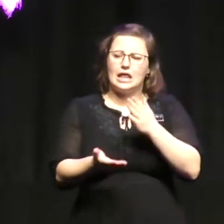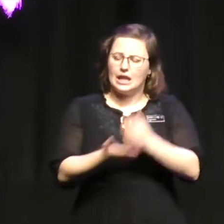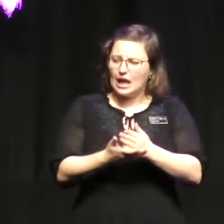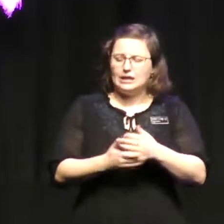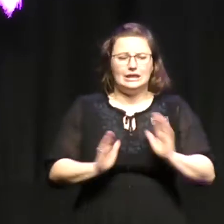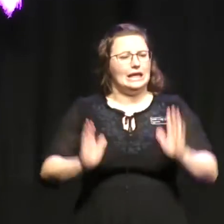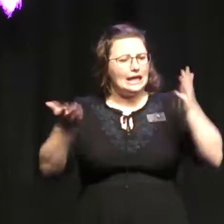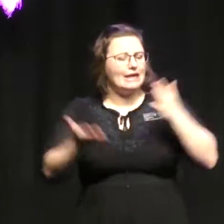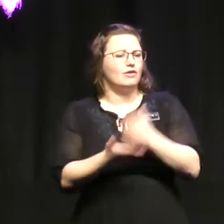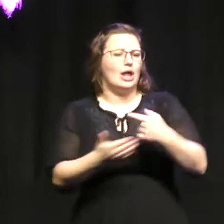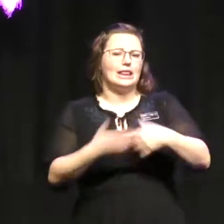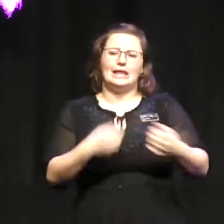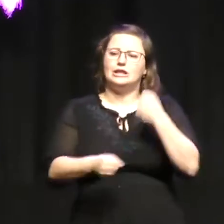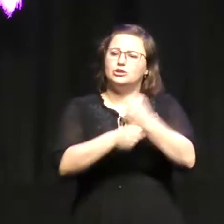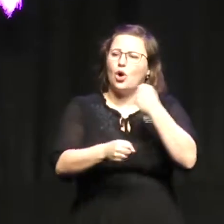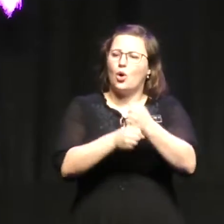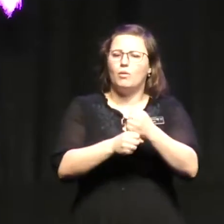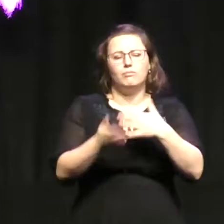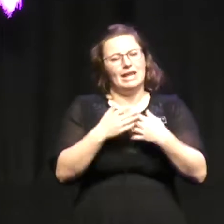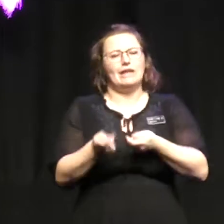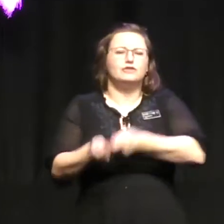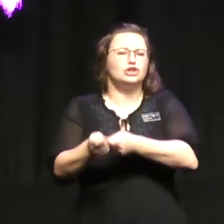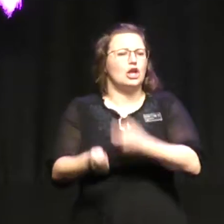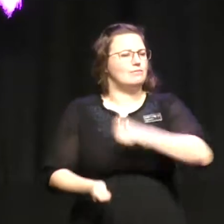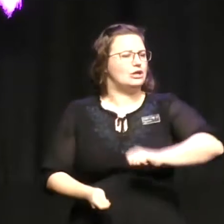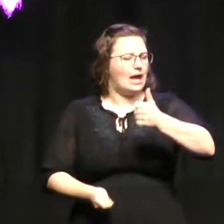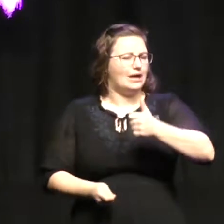or work cannot be separated.